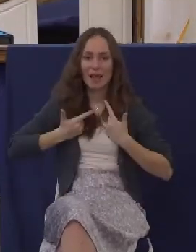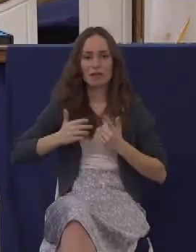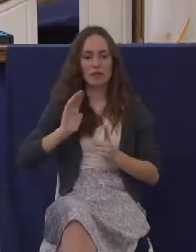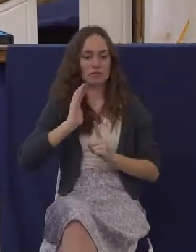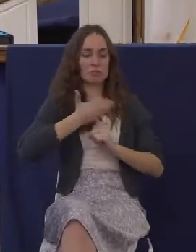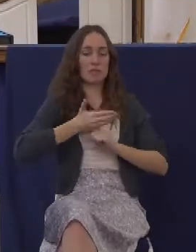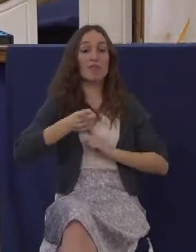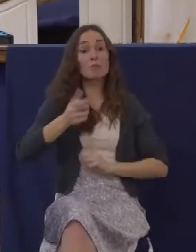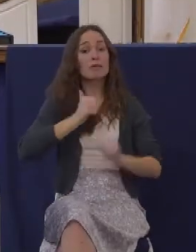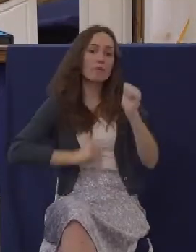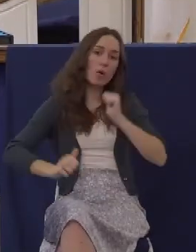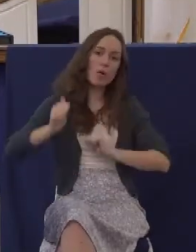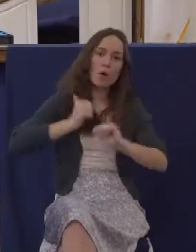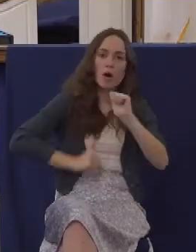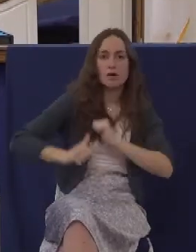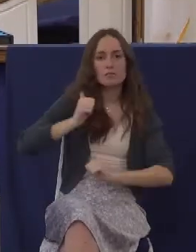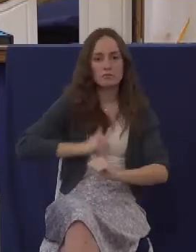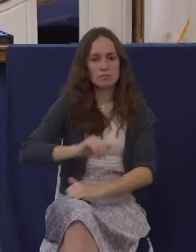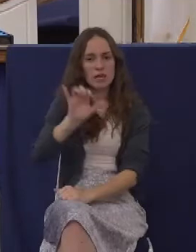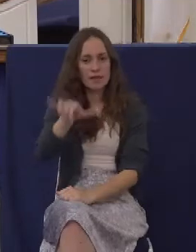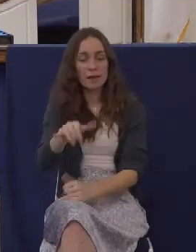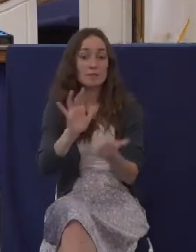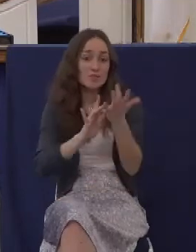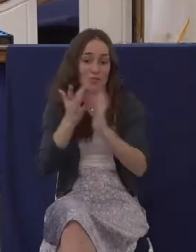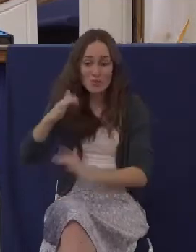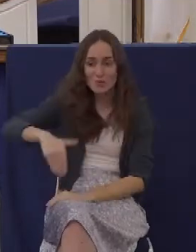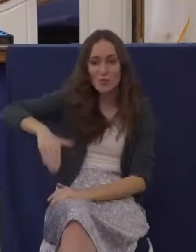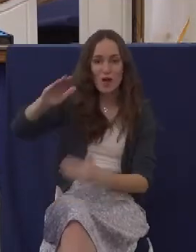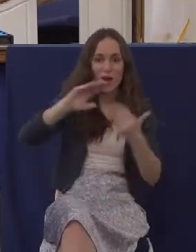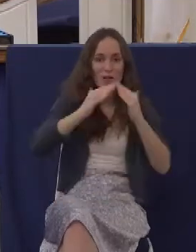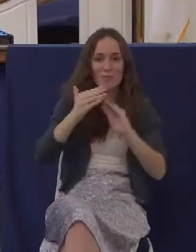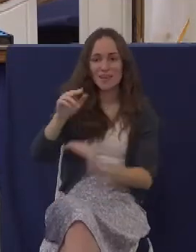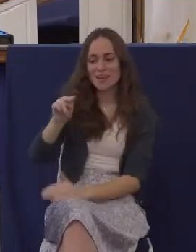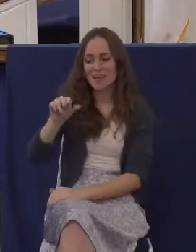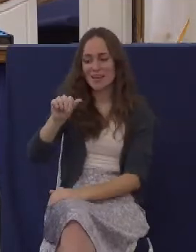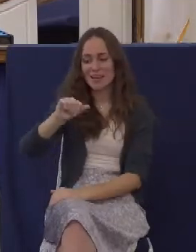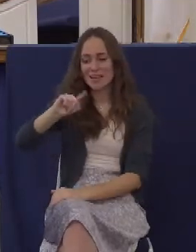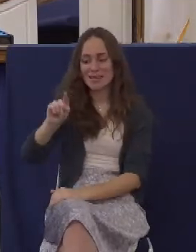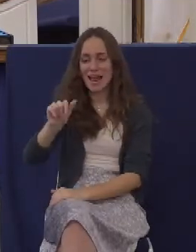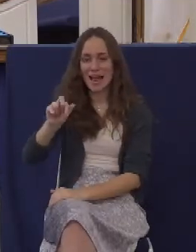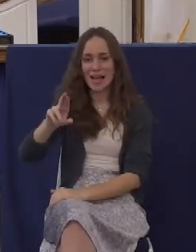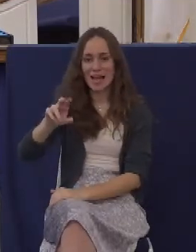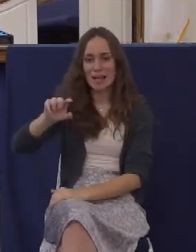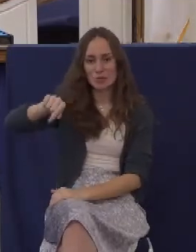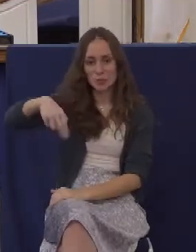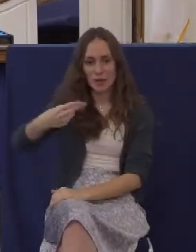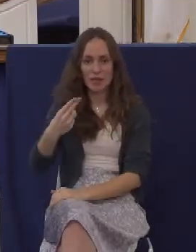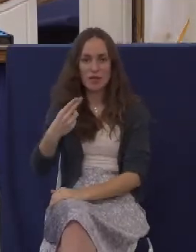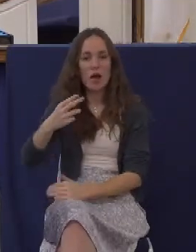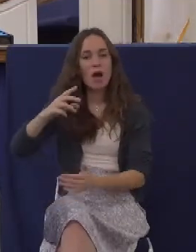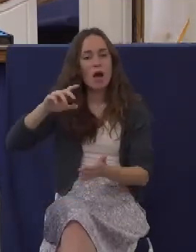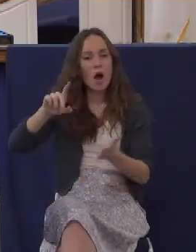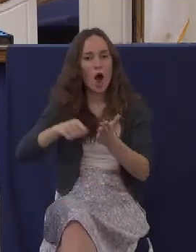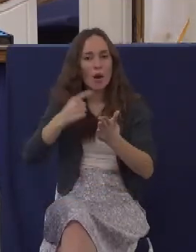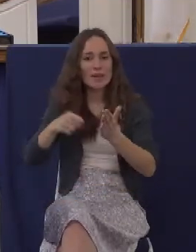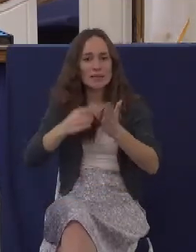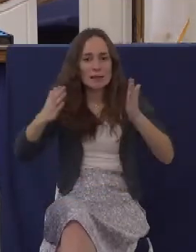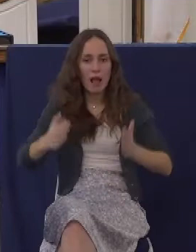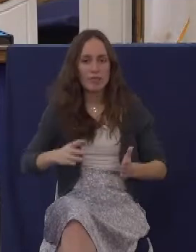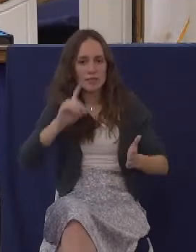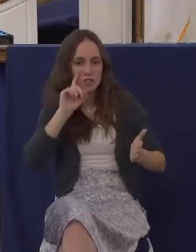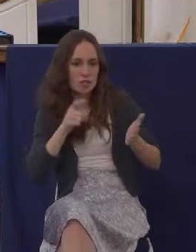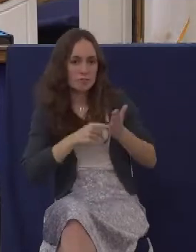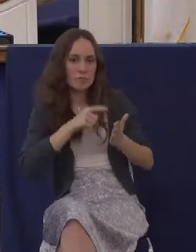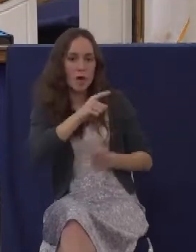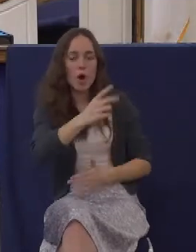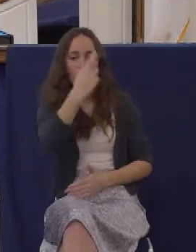performing. Jesus grew up in Nazareth. Archaeologists discovered a Roman theater not